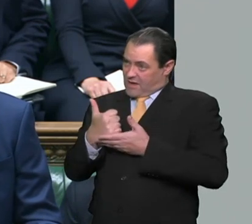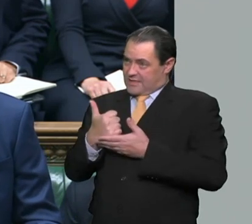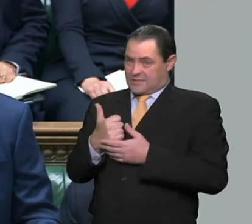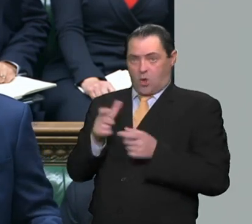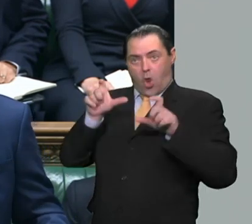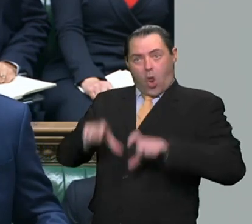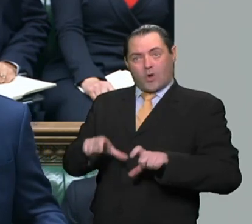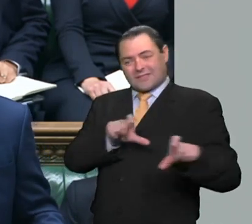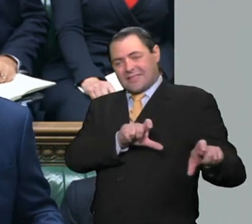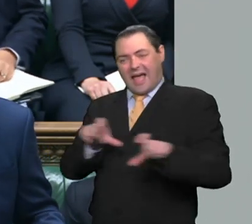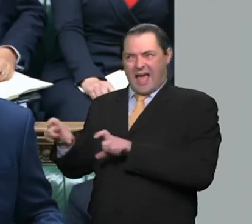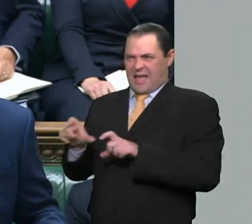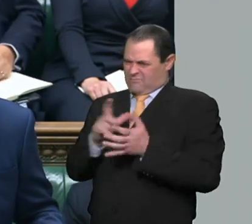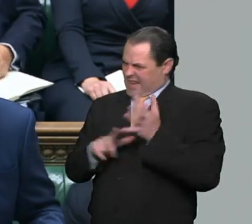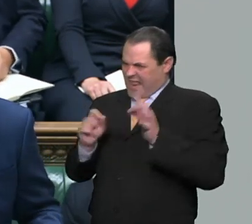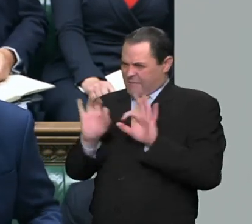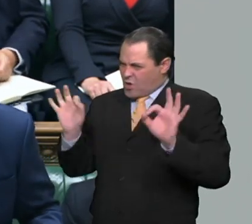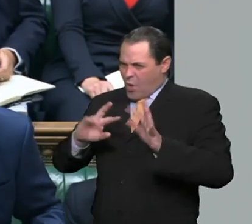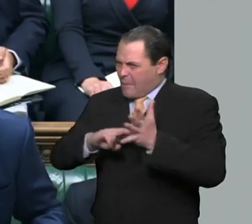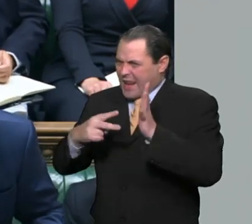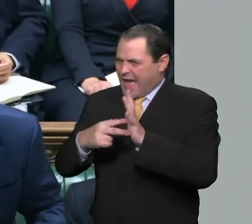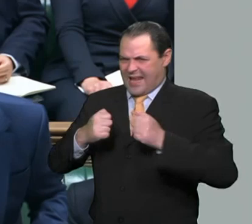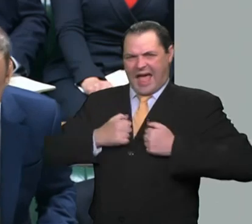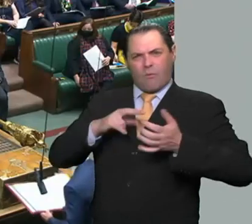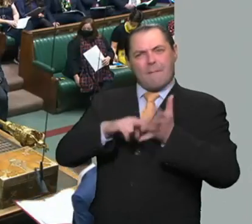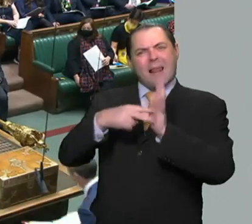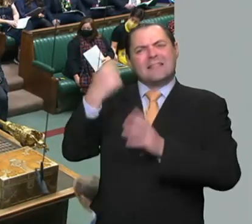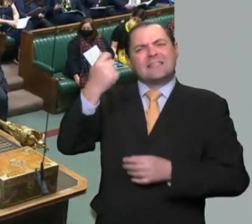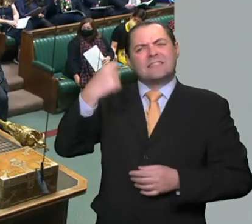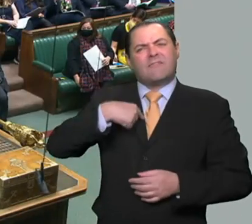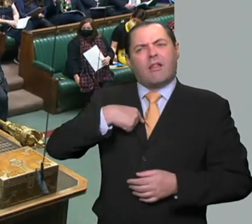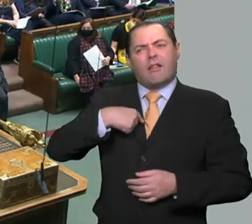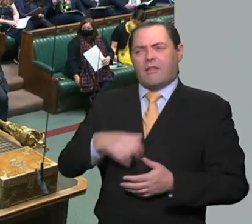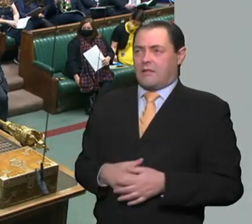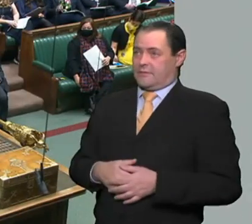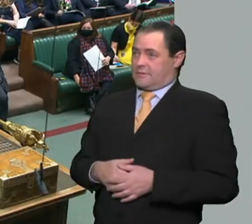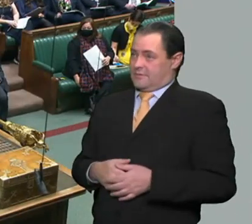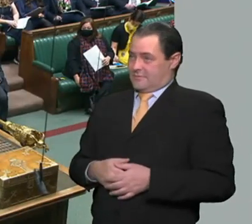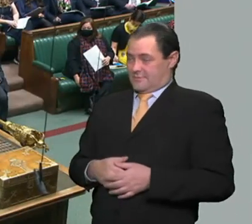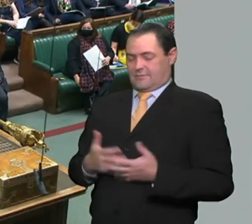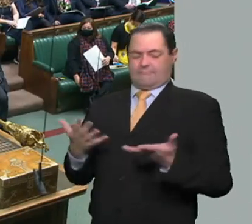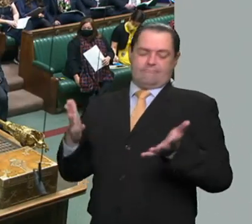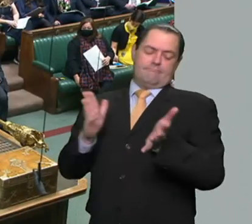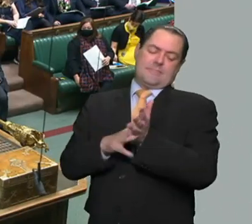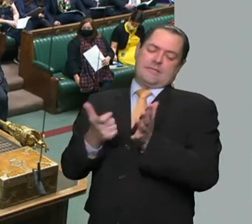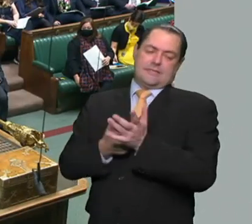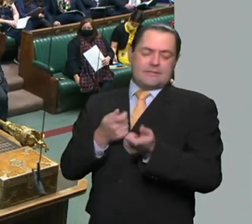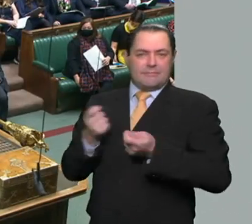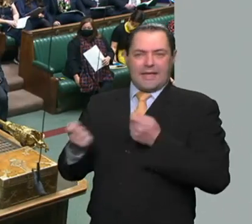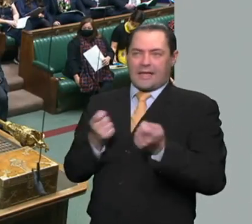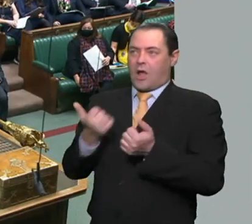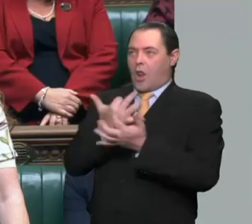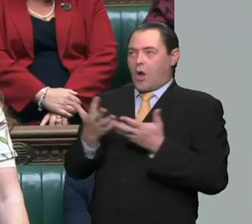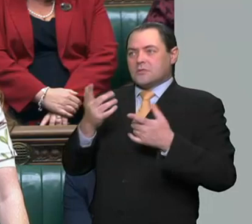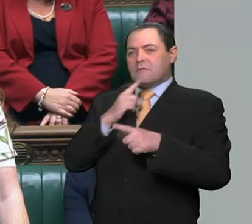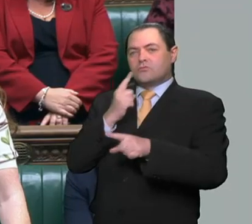of lockdown. Labour have got no plan. Our plan is working. Angela Rayner. Mr. Speaker, lots of words for I